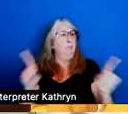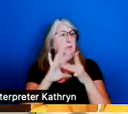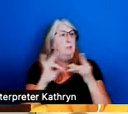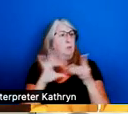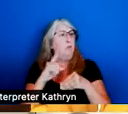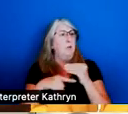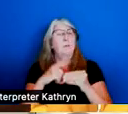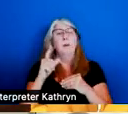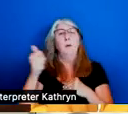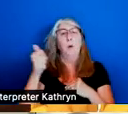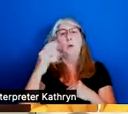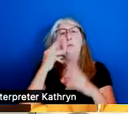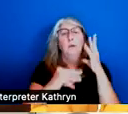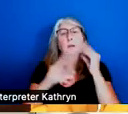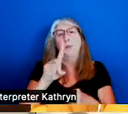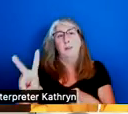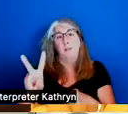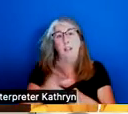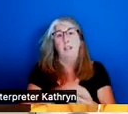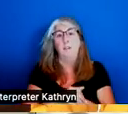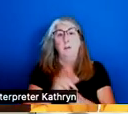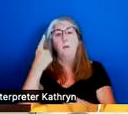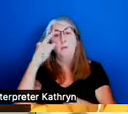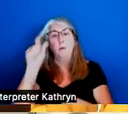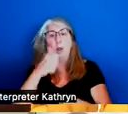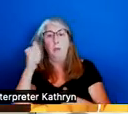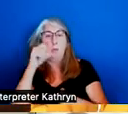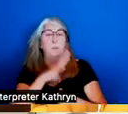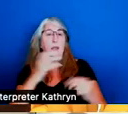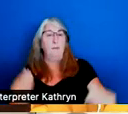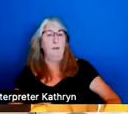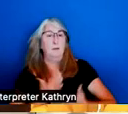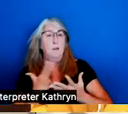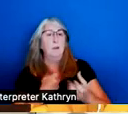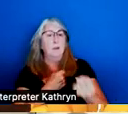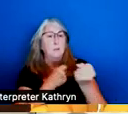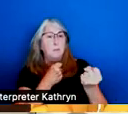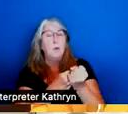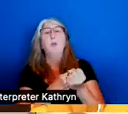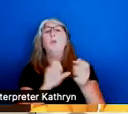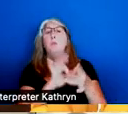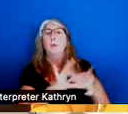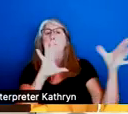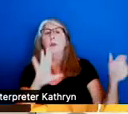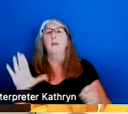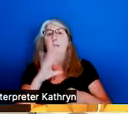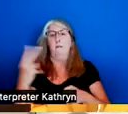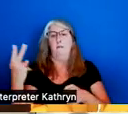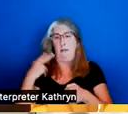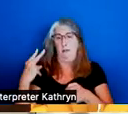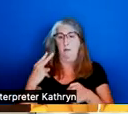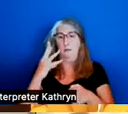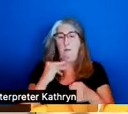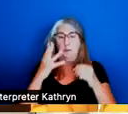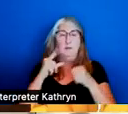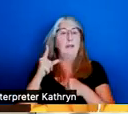of domestic violence so that other women may be inspired and supported to break free of their victimhood, as she